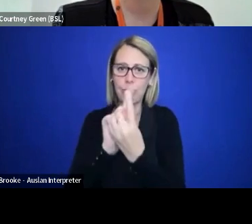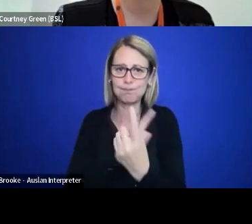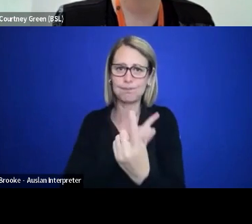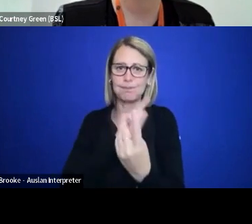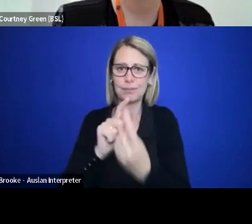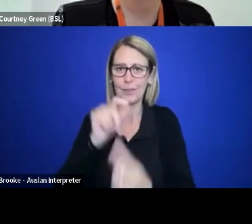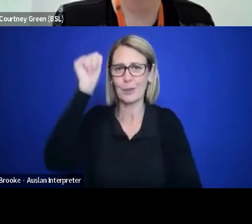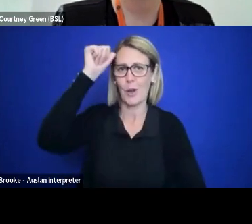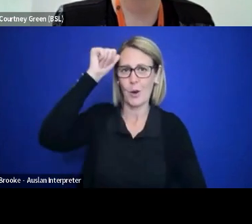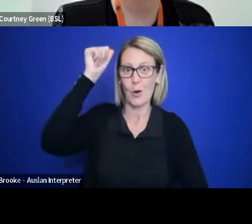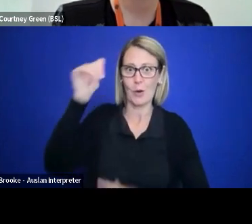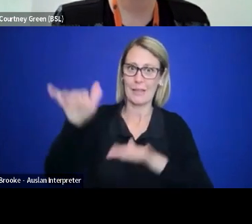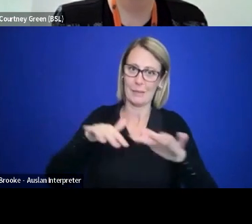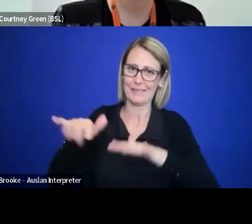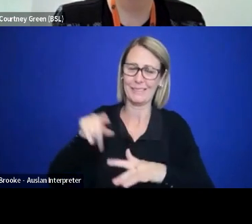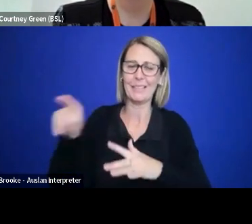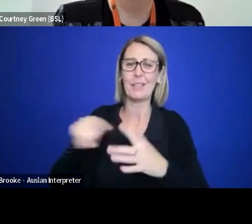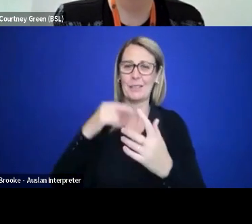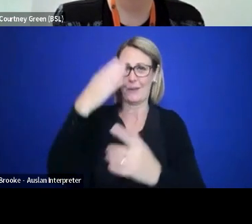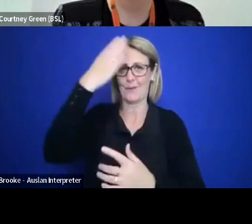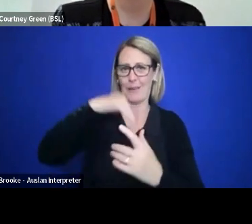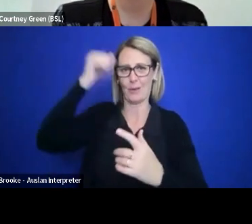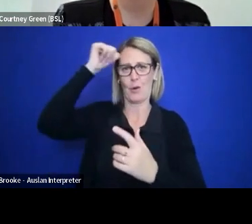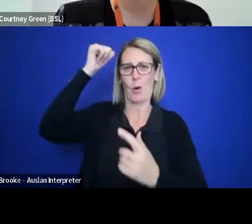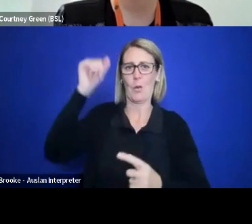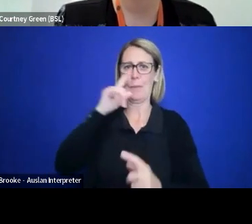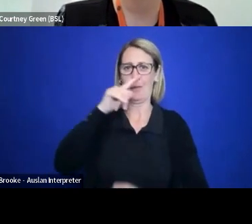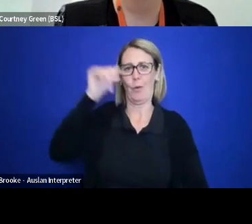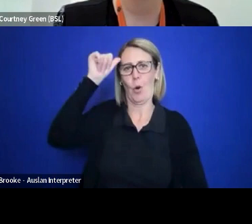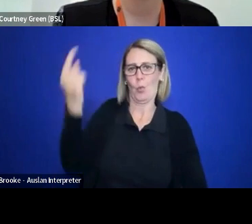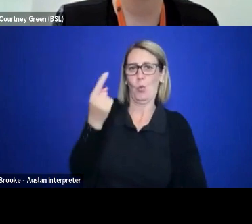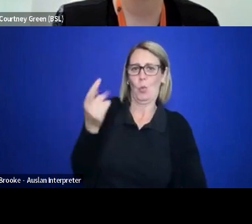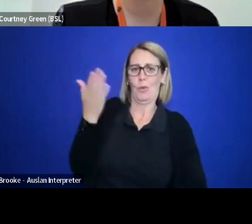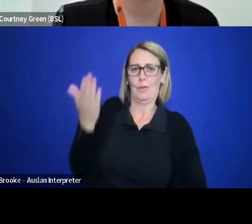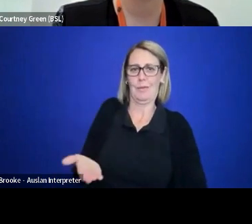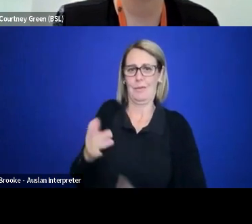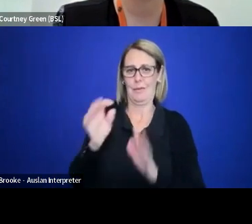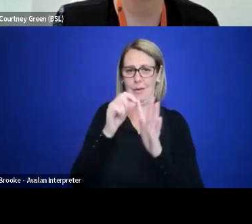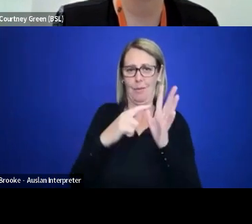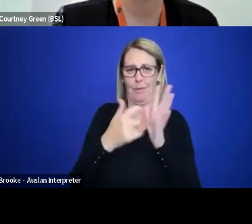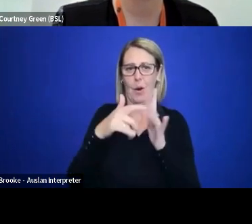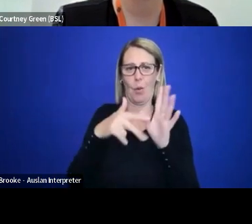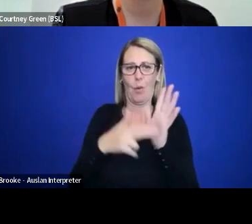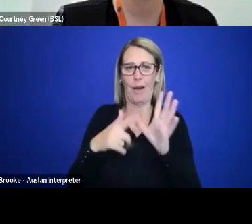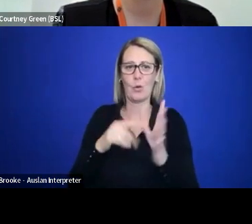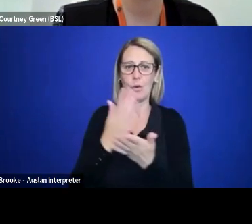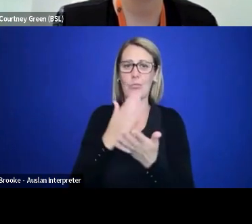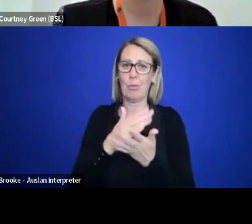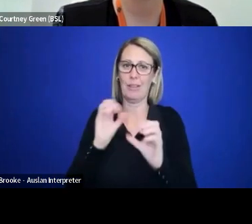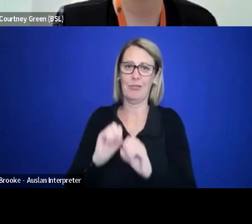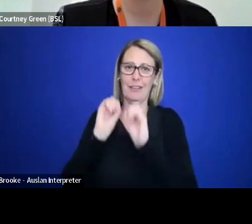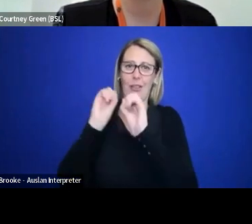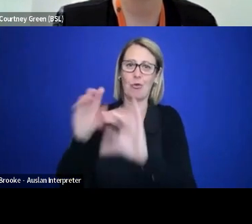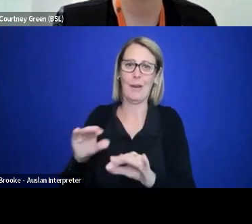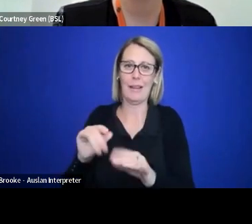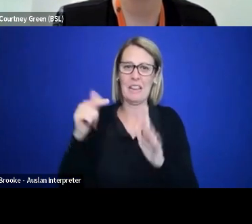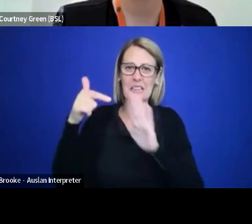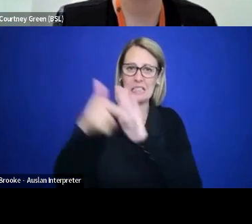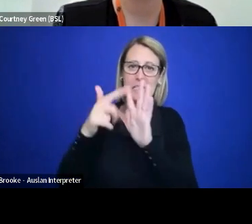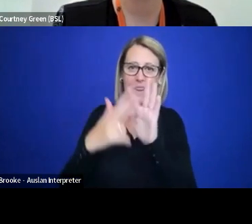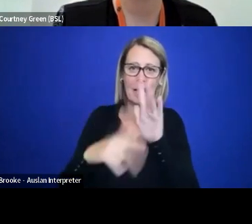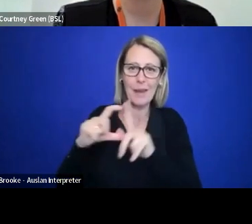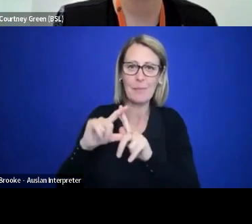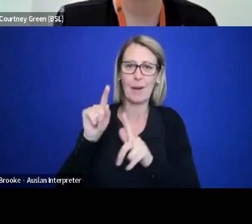she knows how busy it is. She is the face of our organisation. So we really did throw her in the deep end, but we will continue